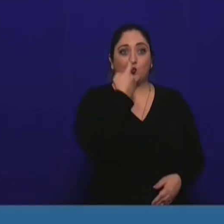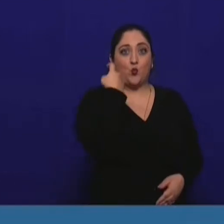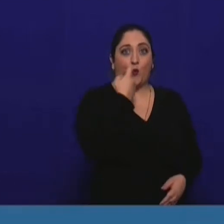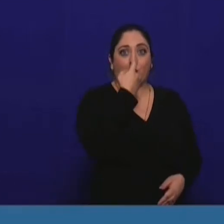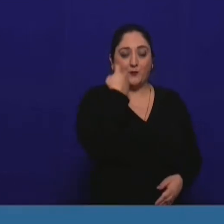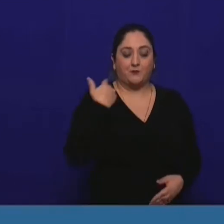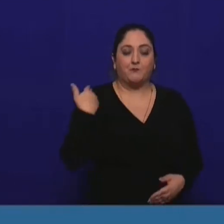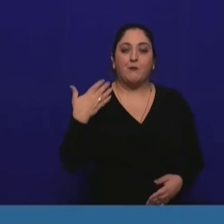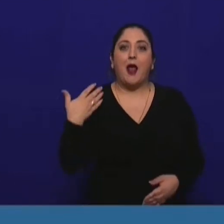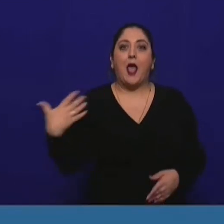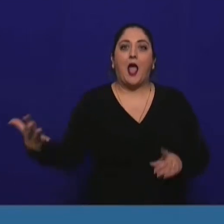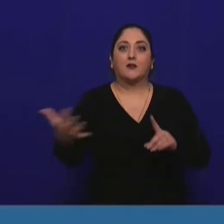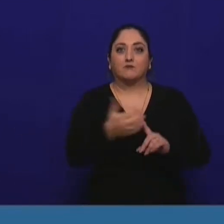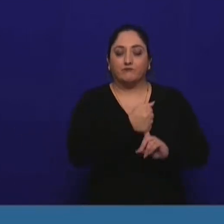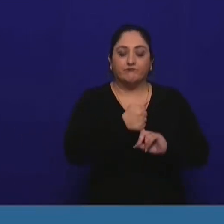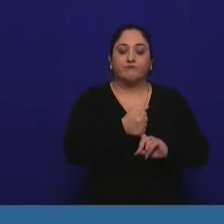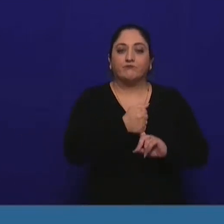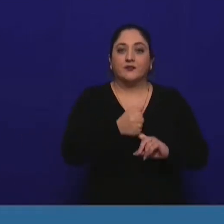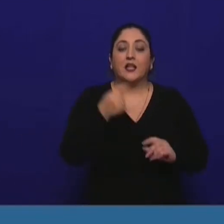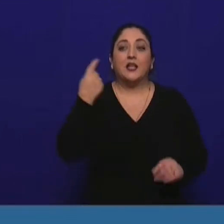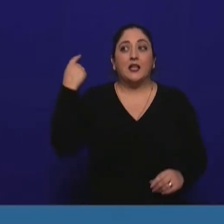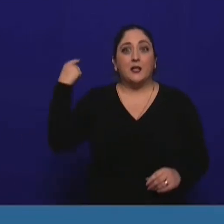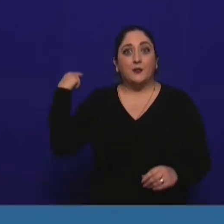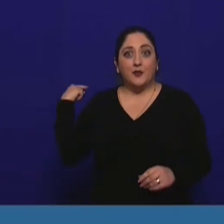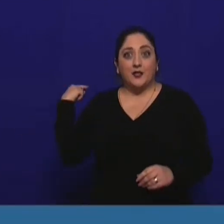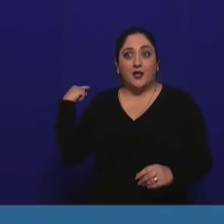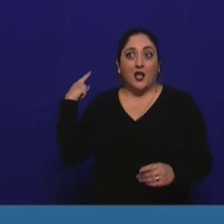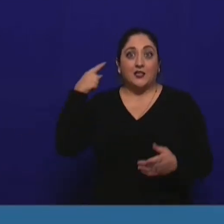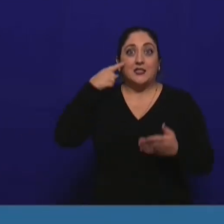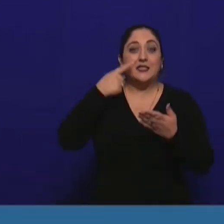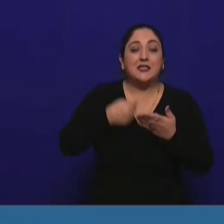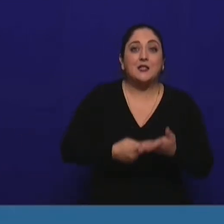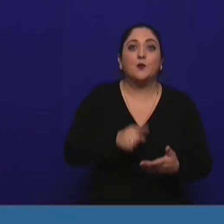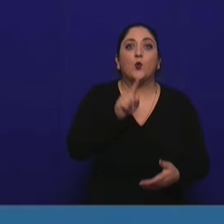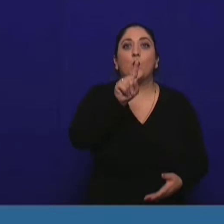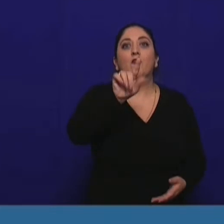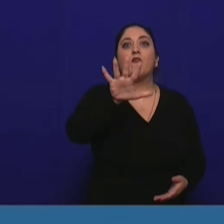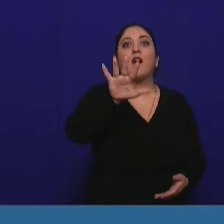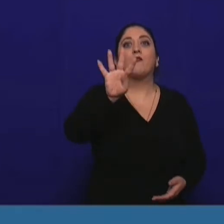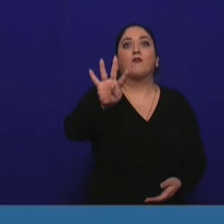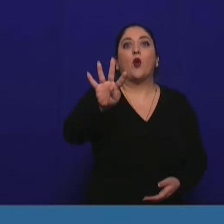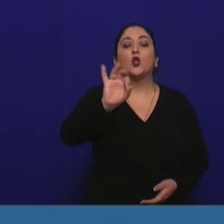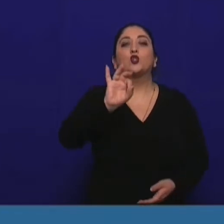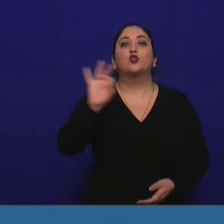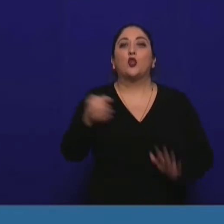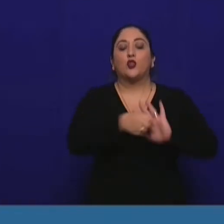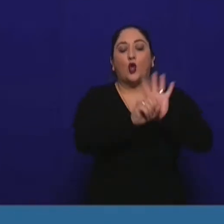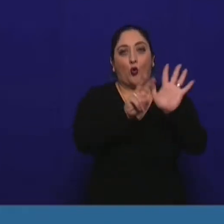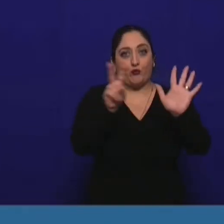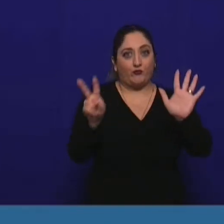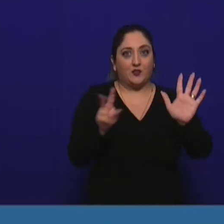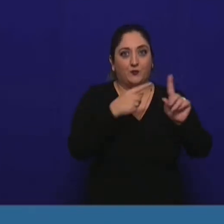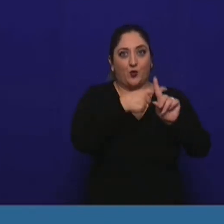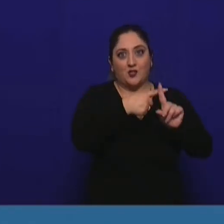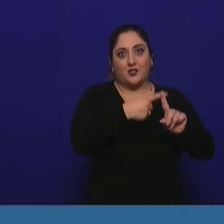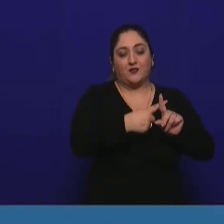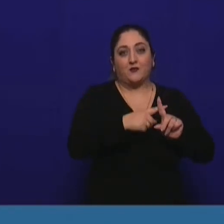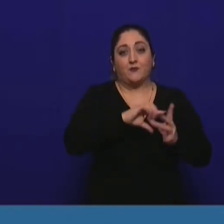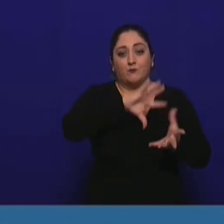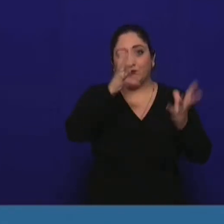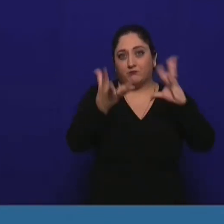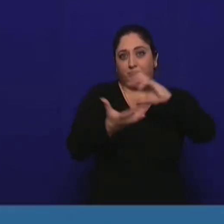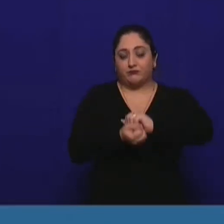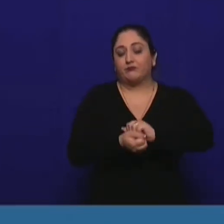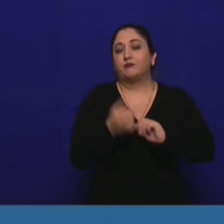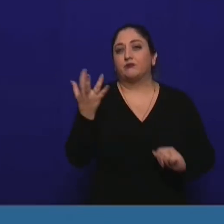jista' jkun malajr u mill-bieraħ sal-lum irriżultaw 154 każijiet oħra li huma pożittivi, allura t-total